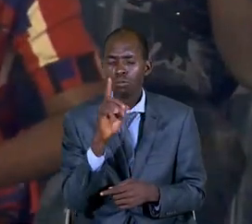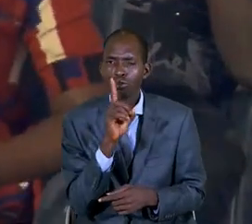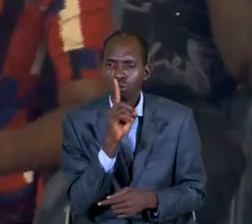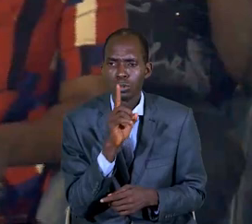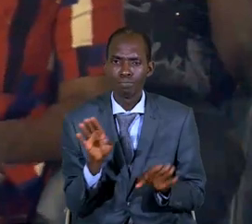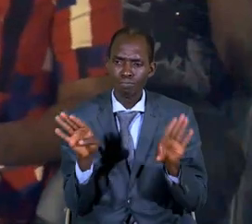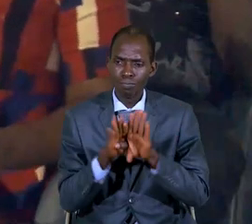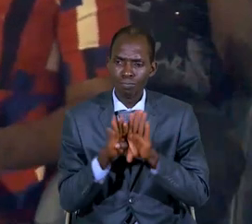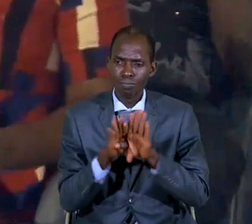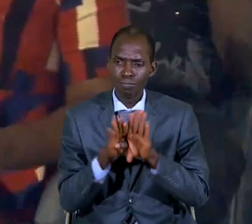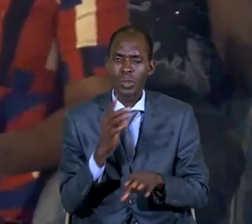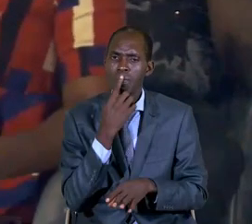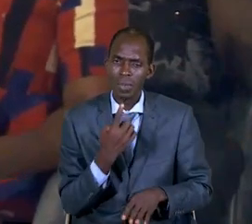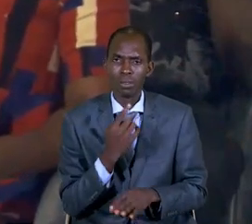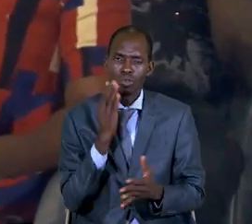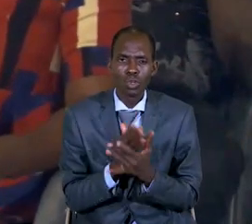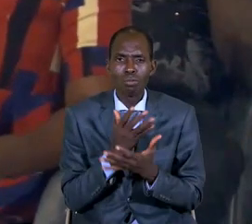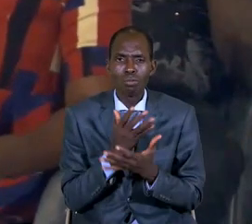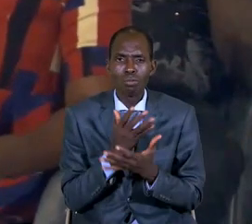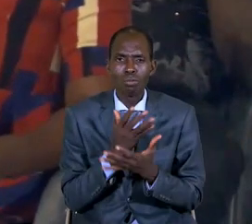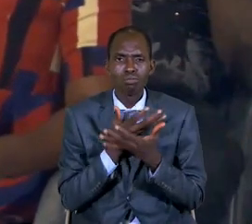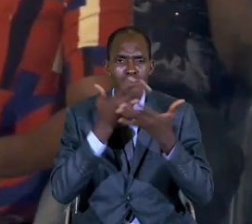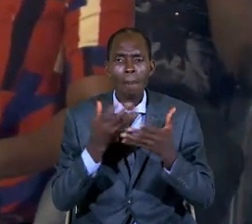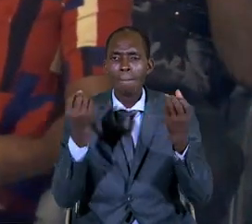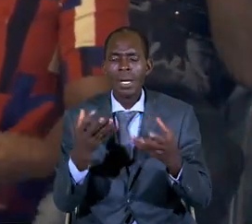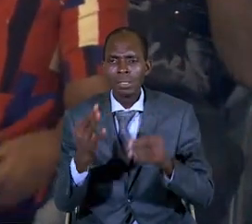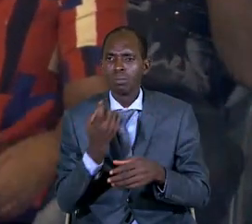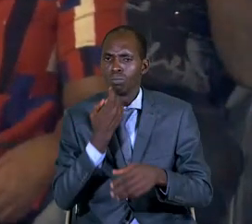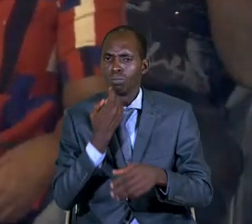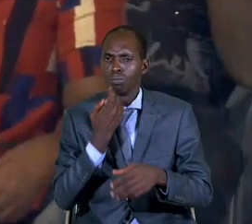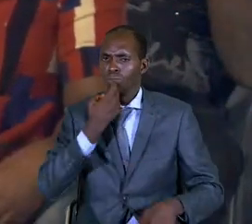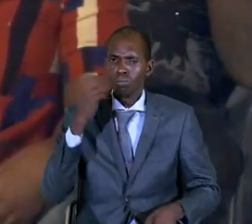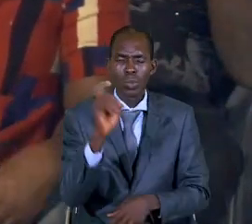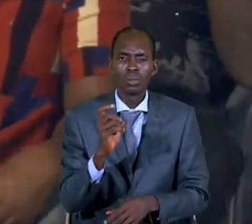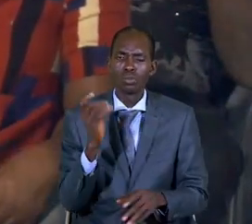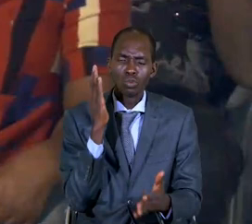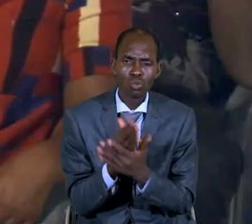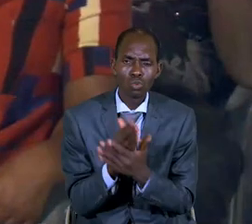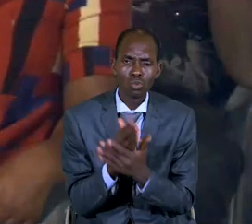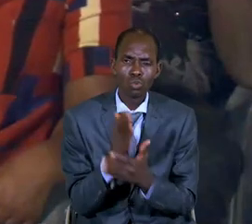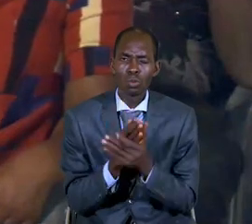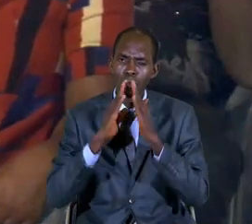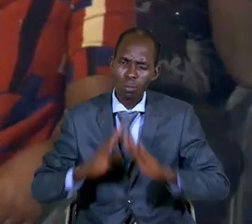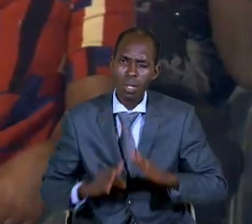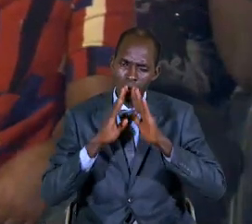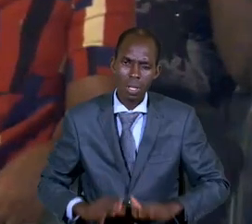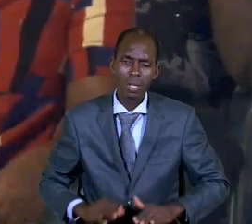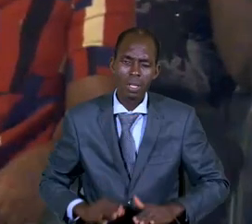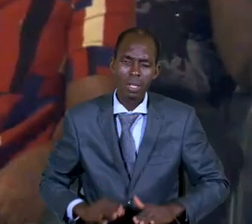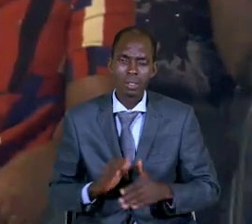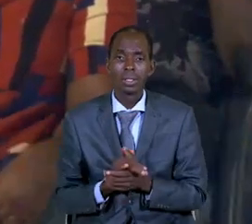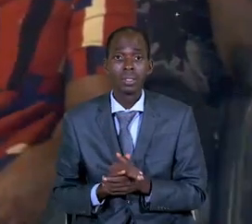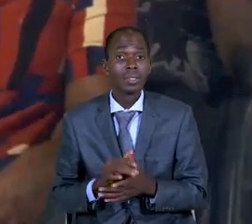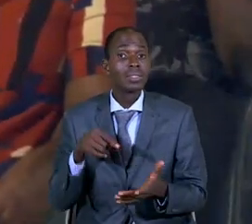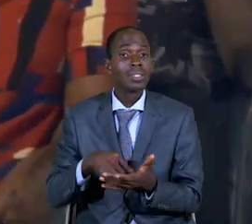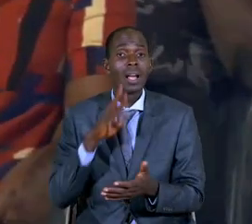Many charged him that he should hold His peace. Those are the people that have